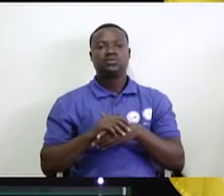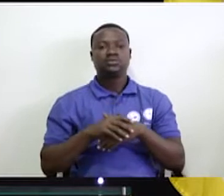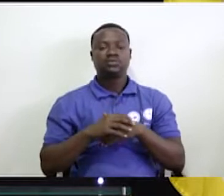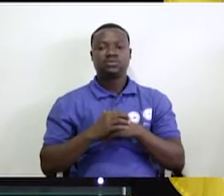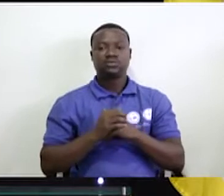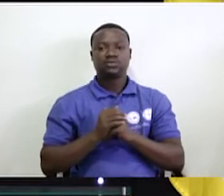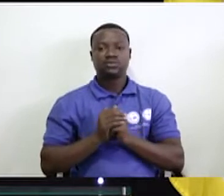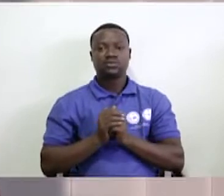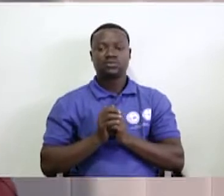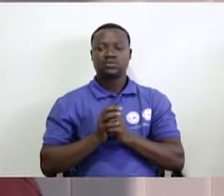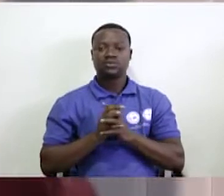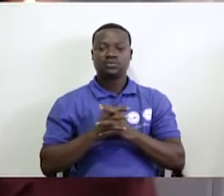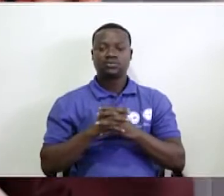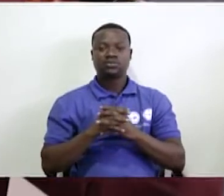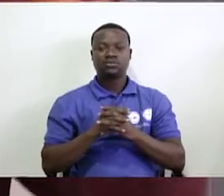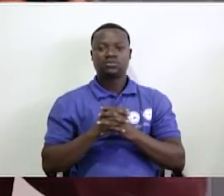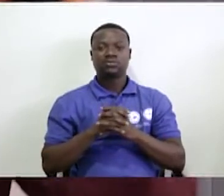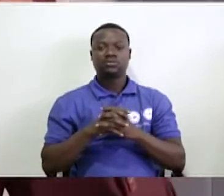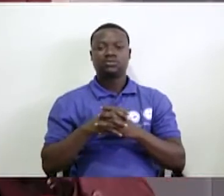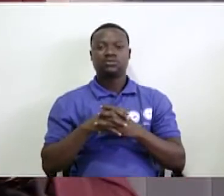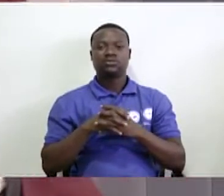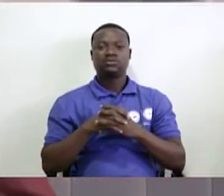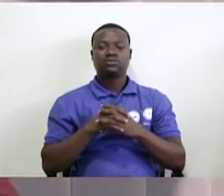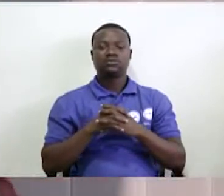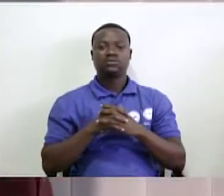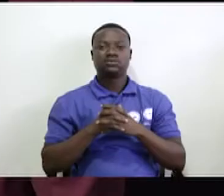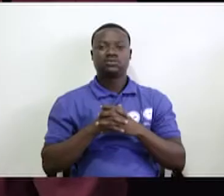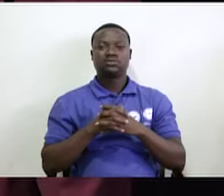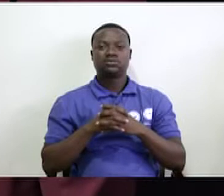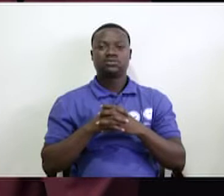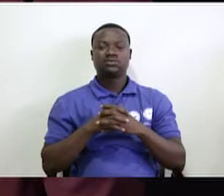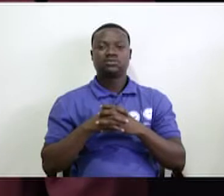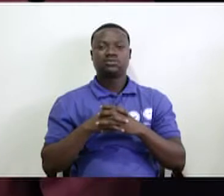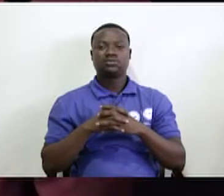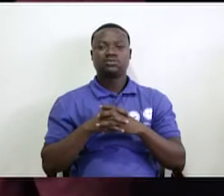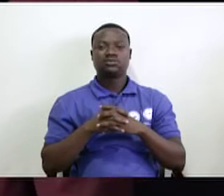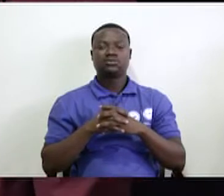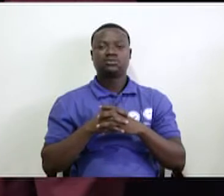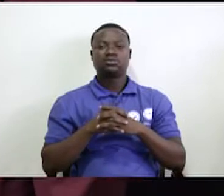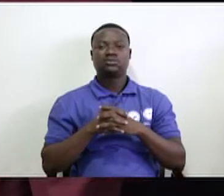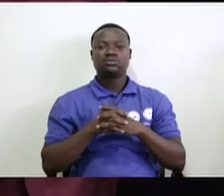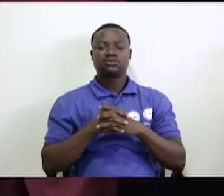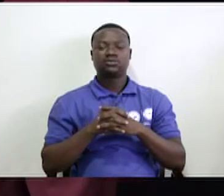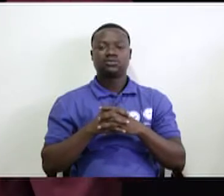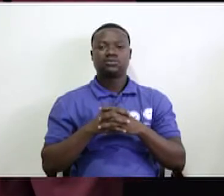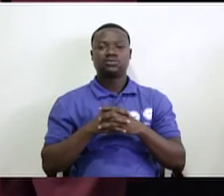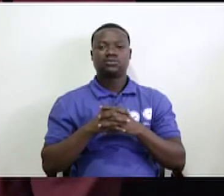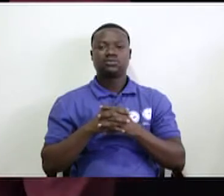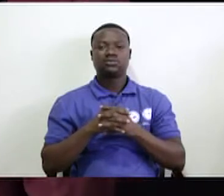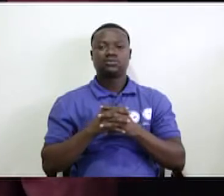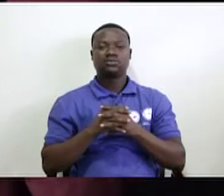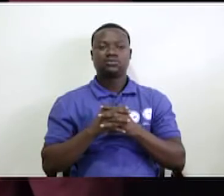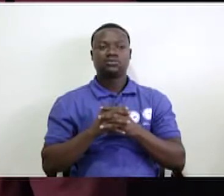draha, editresse, se ye ni yesu boom, edia dia dia, and a debi beba, waji and crano, ye ni yesu